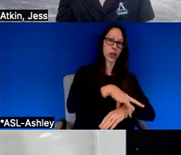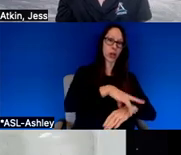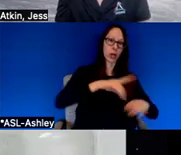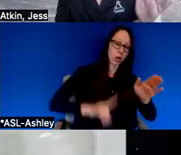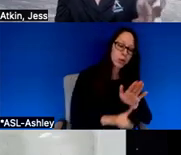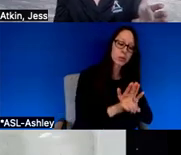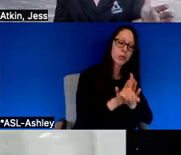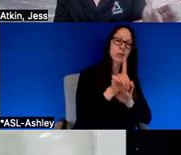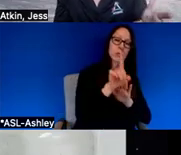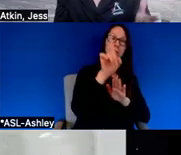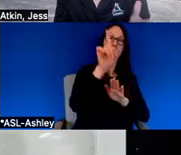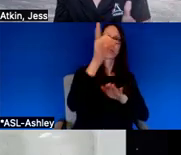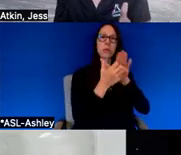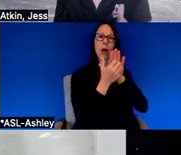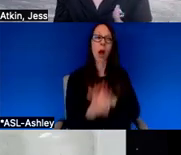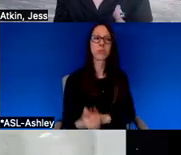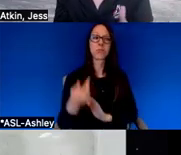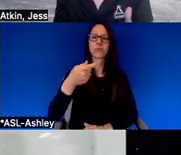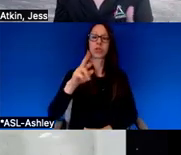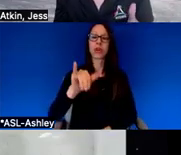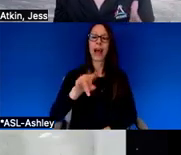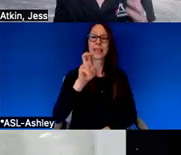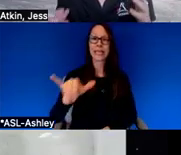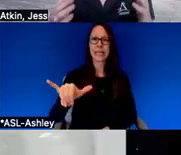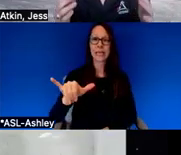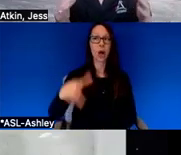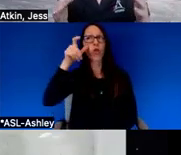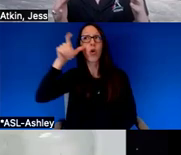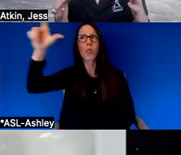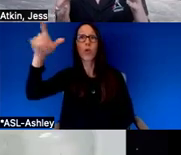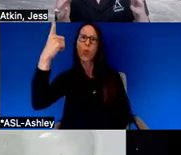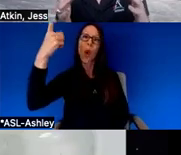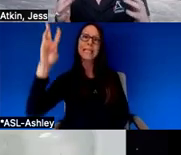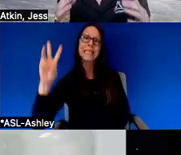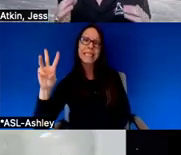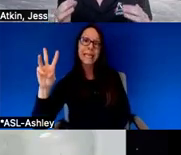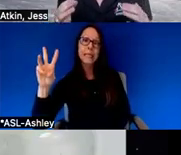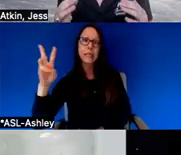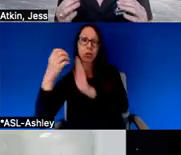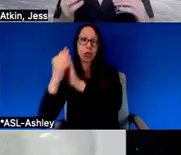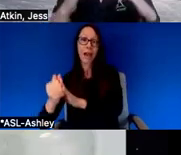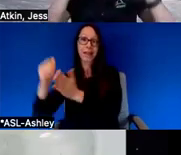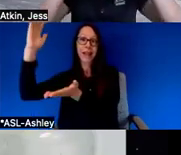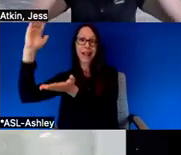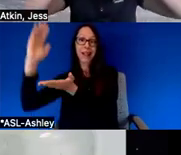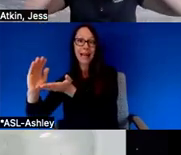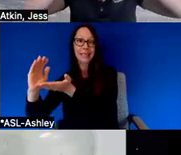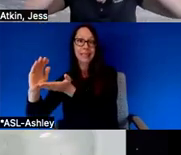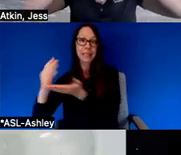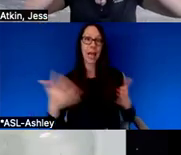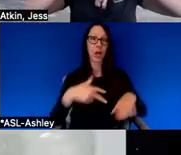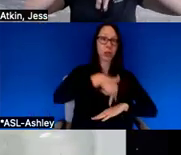gravity. The moon has 1/6 of the Earth's gravity. And gravity gives really cool signals to plants